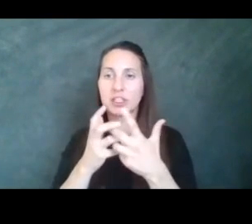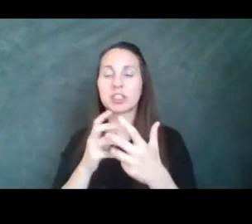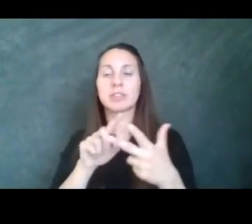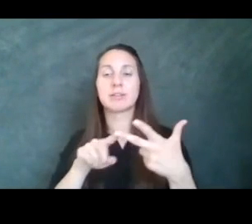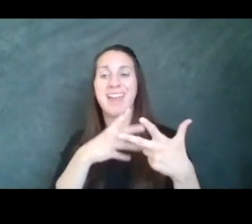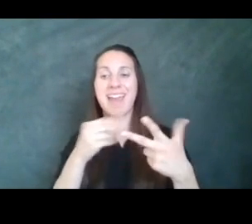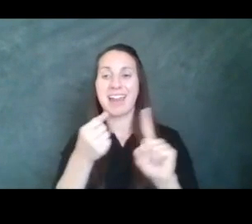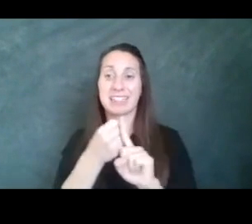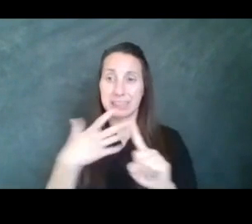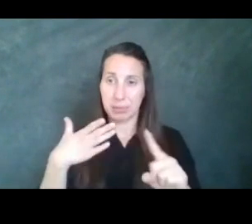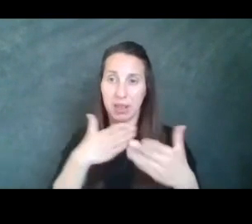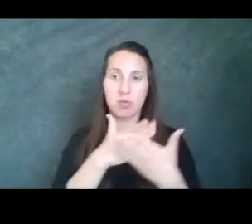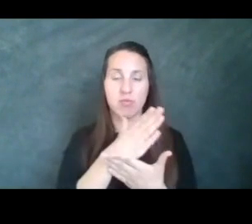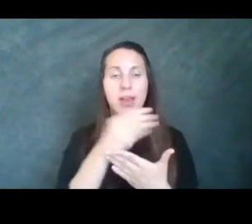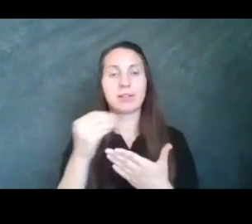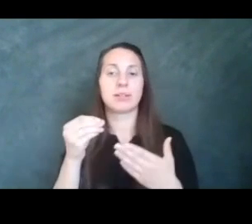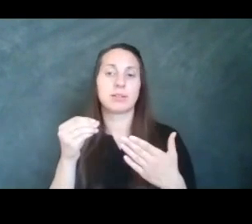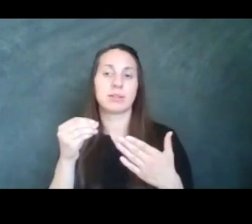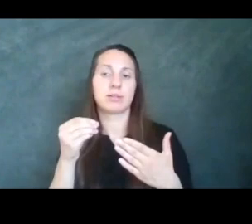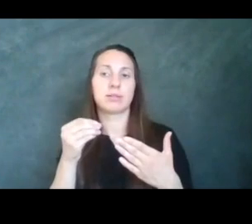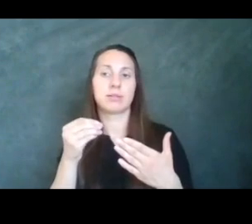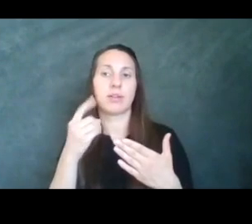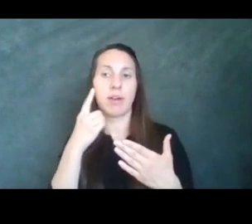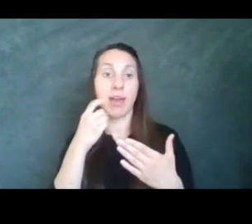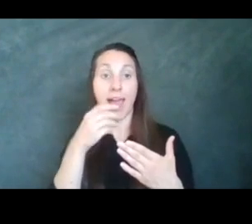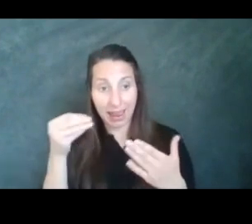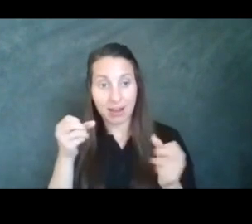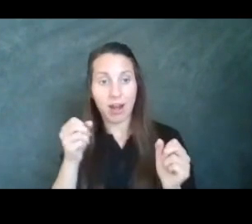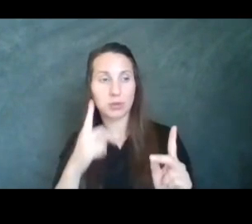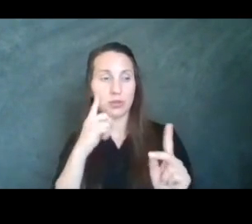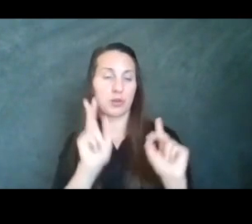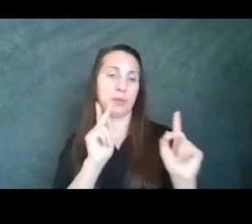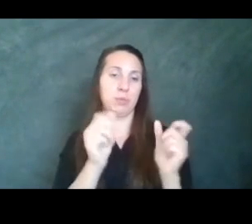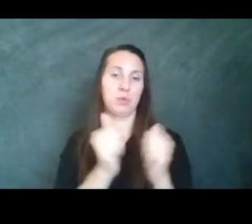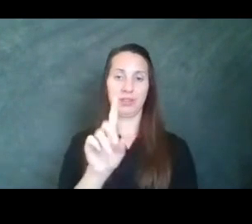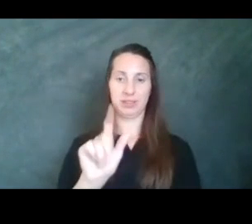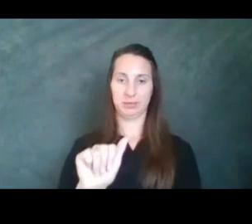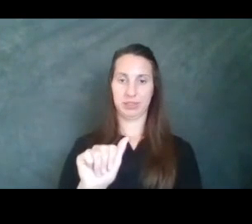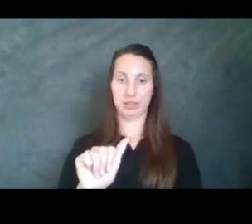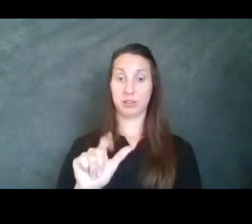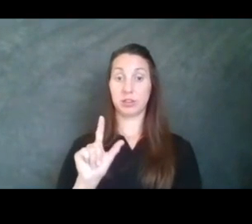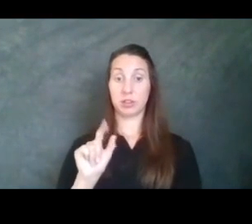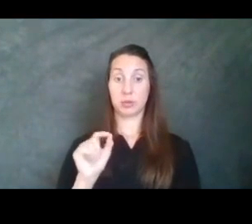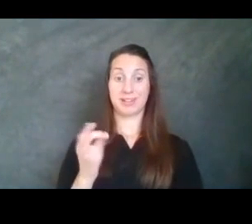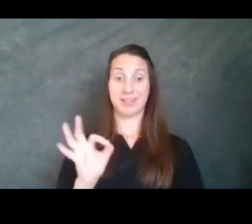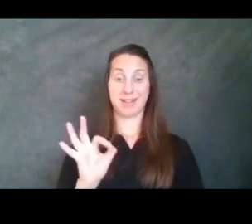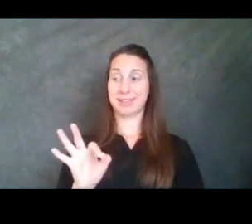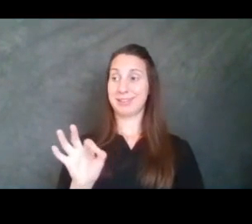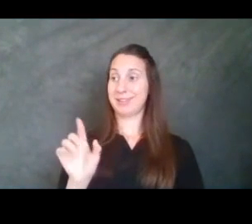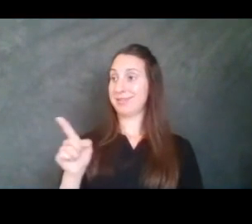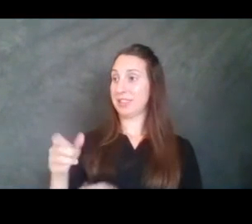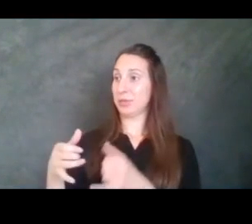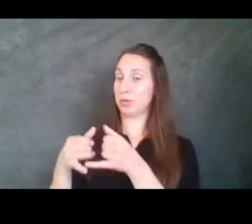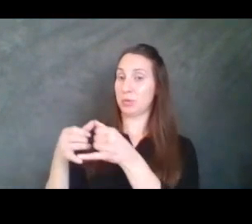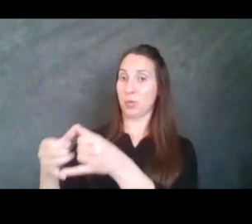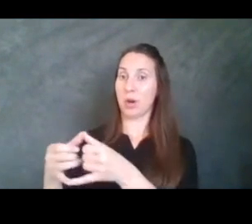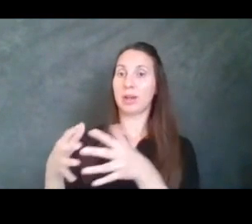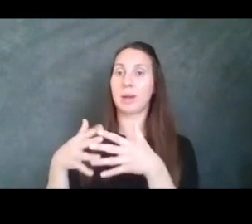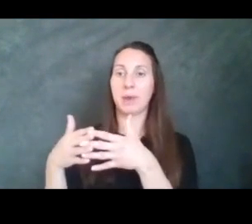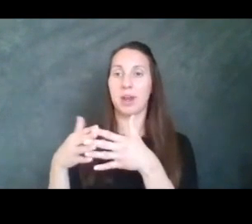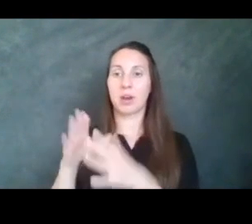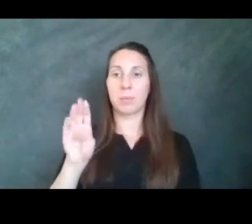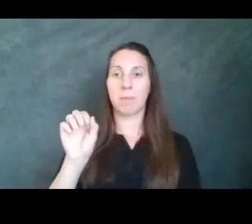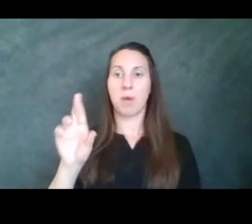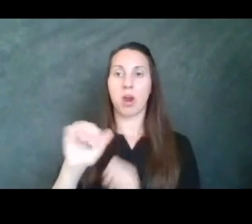and opportunities of people with disabilities. In 2019, he was awarded the American Bar Association's